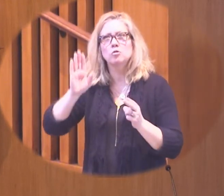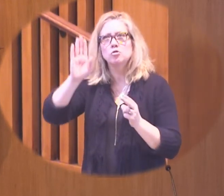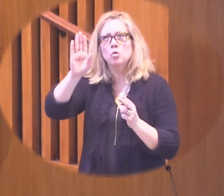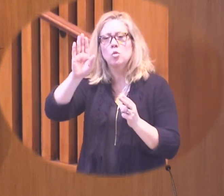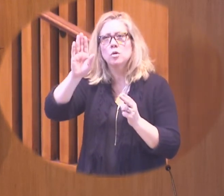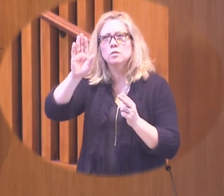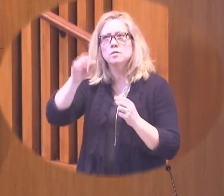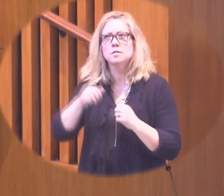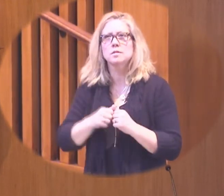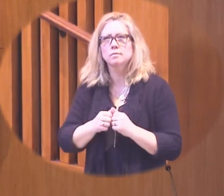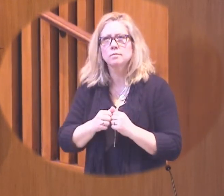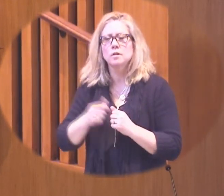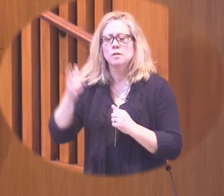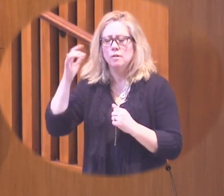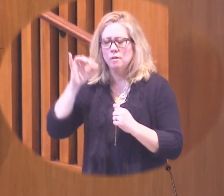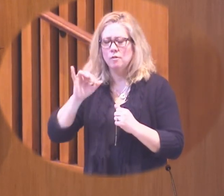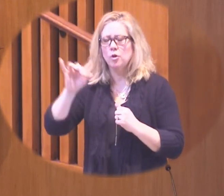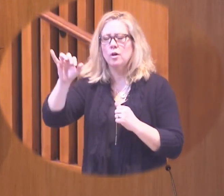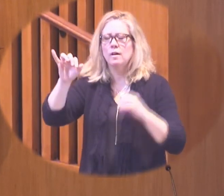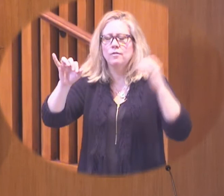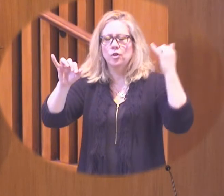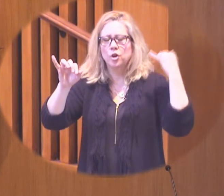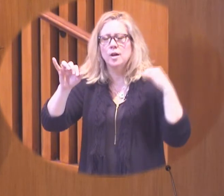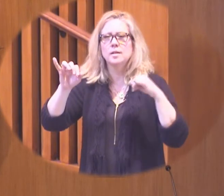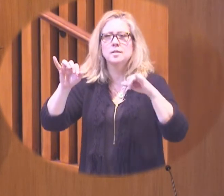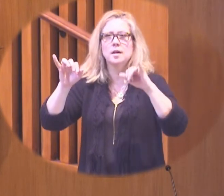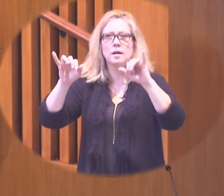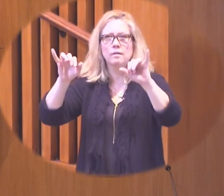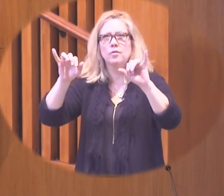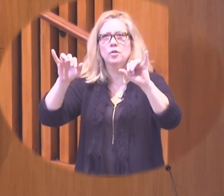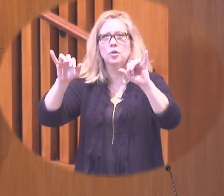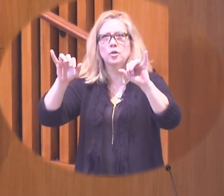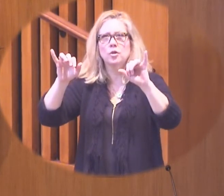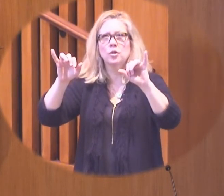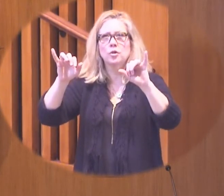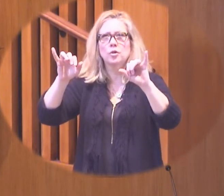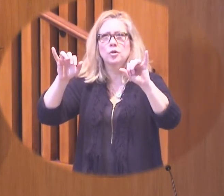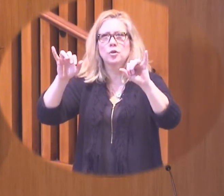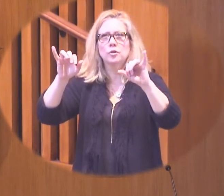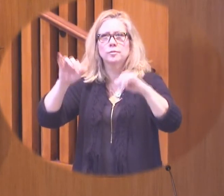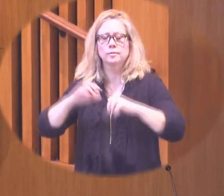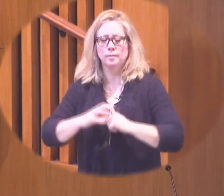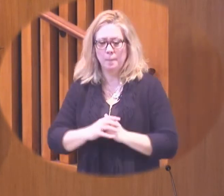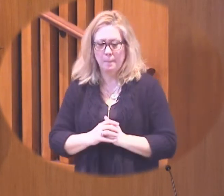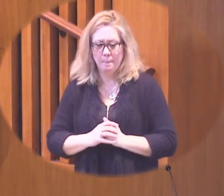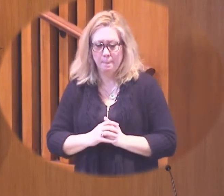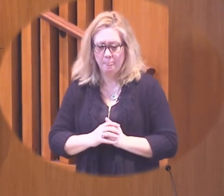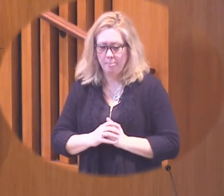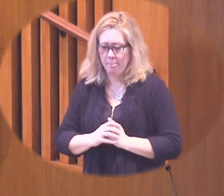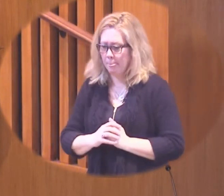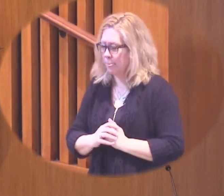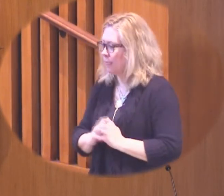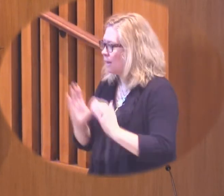is yours forever and ever.